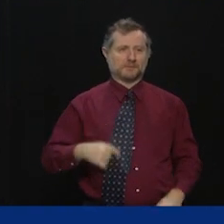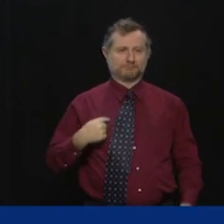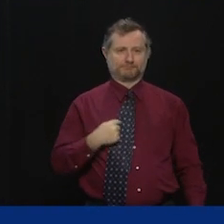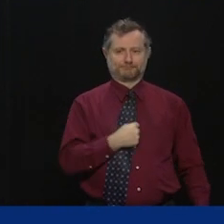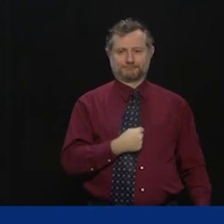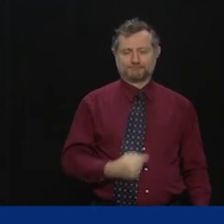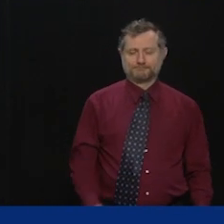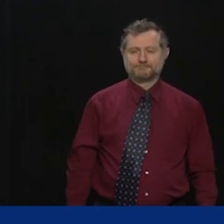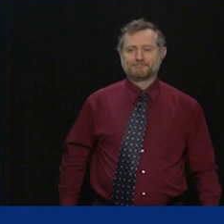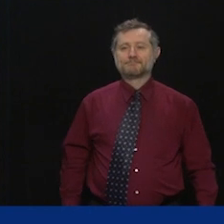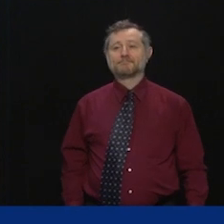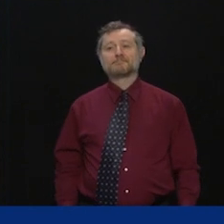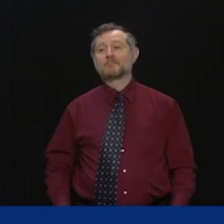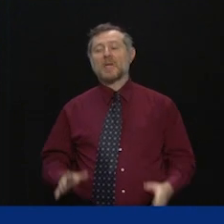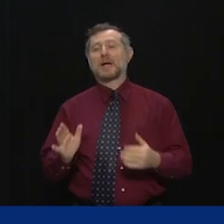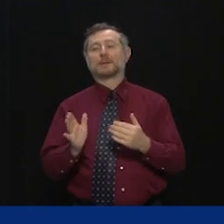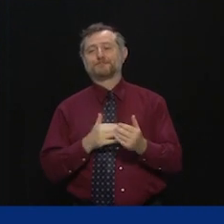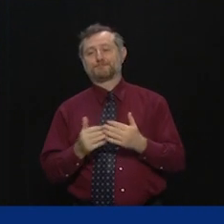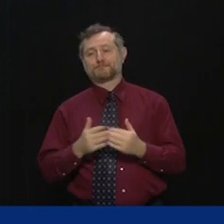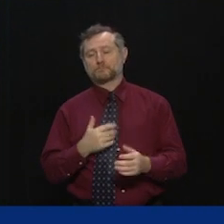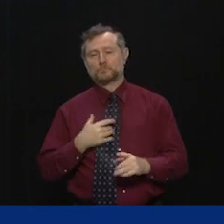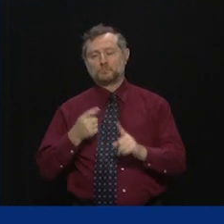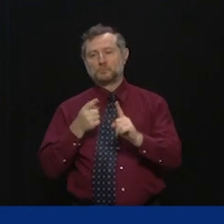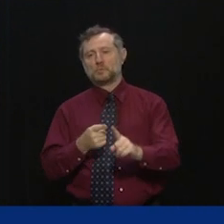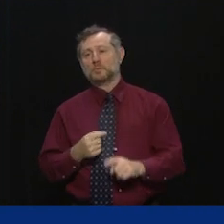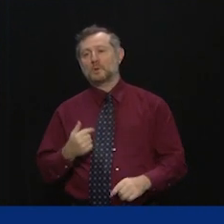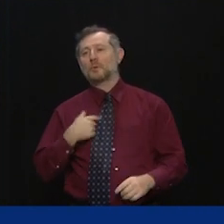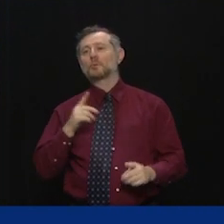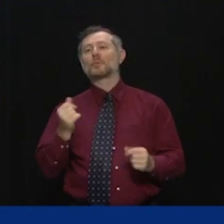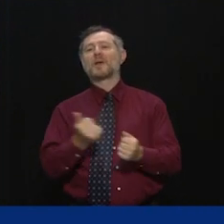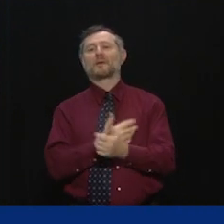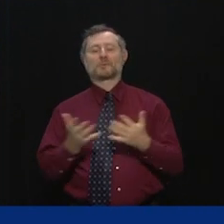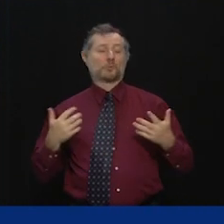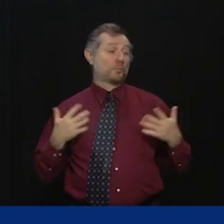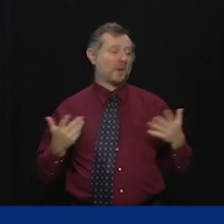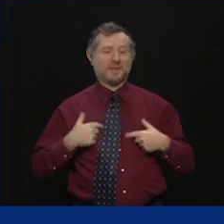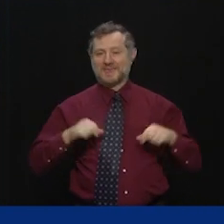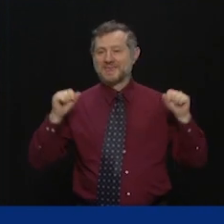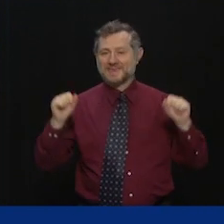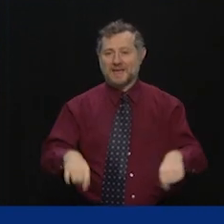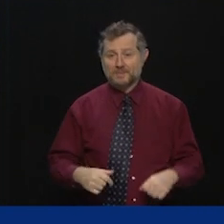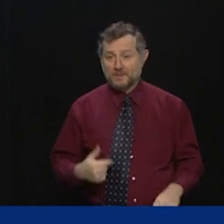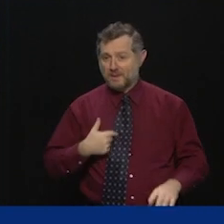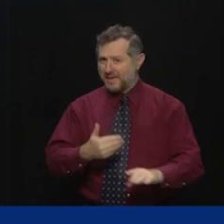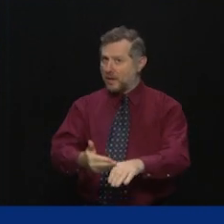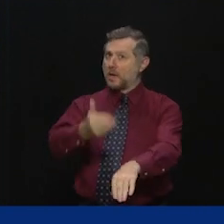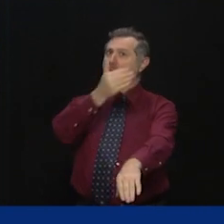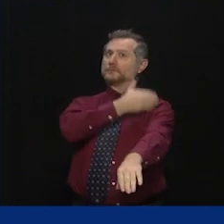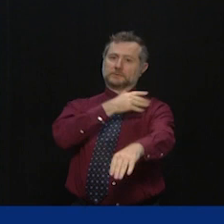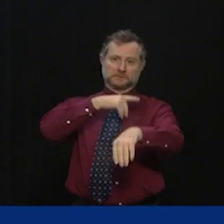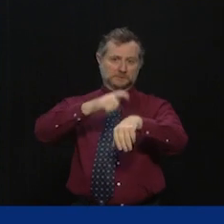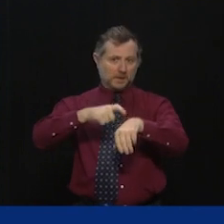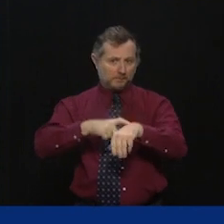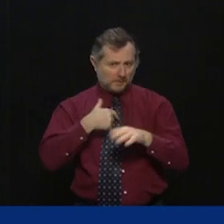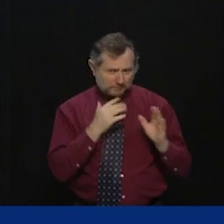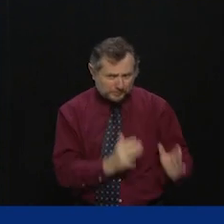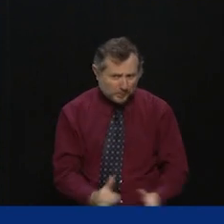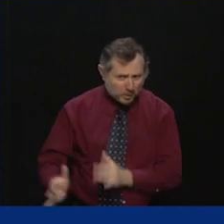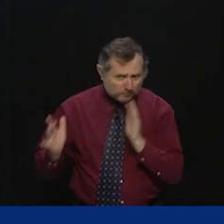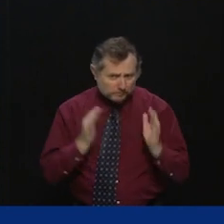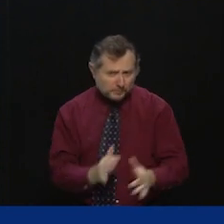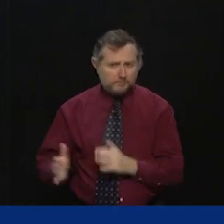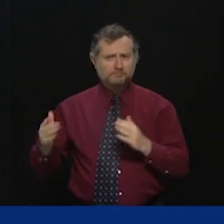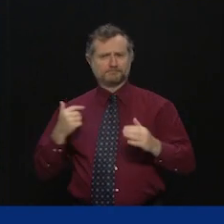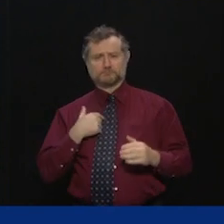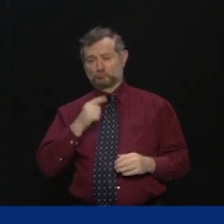My assurance is that we're taking all the steps preemptively in anticipation of what I call a